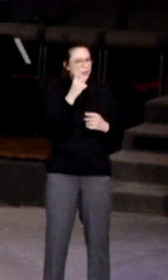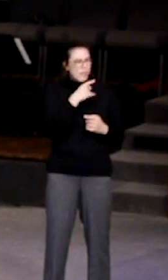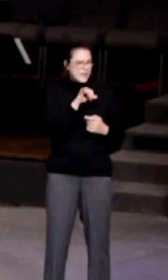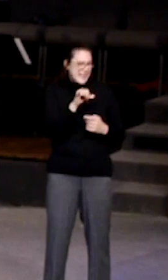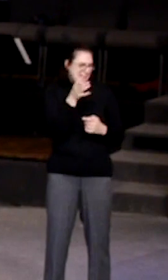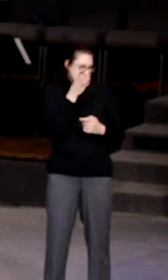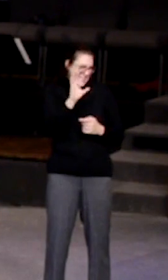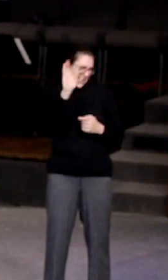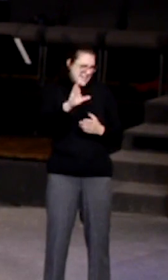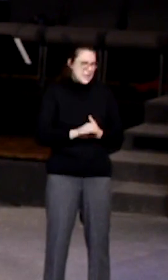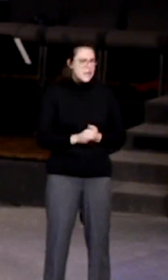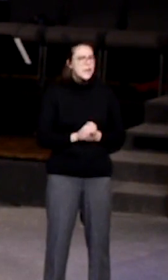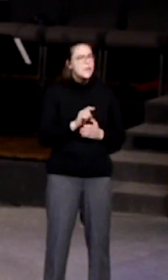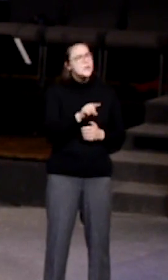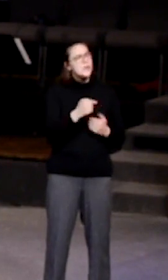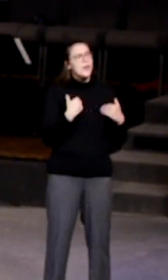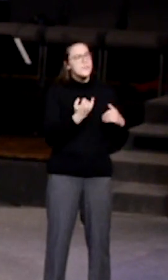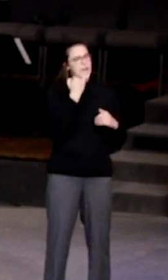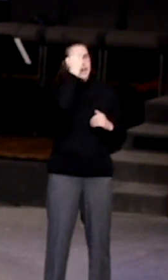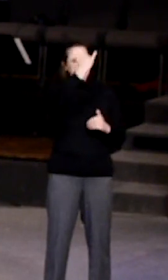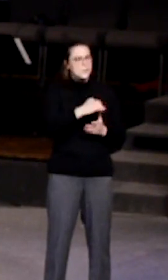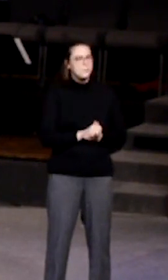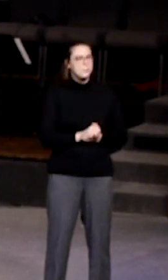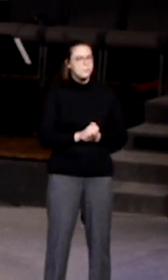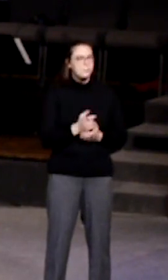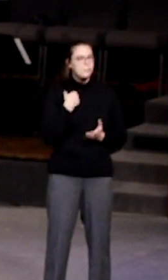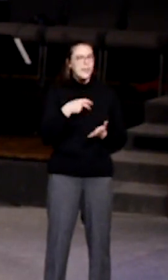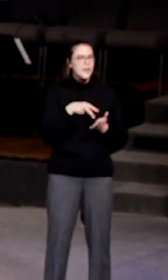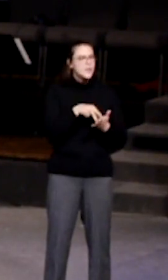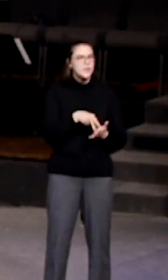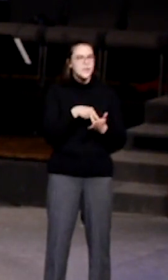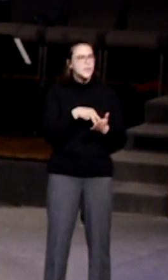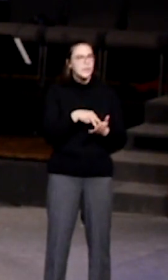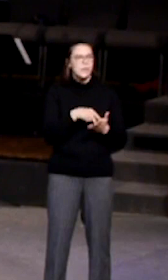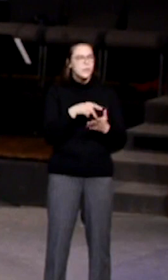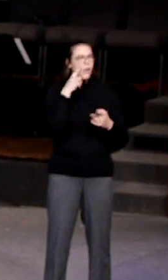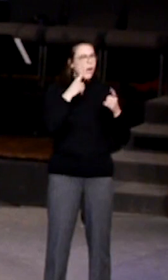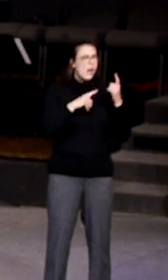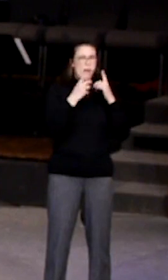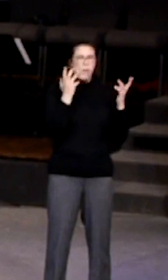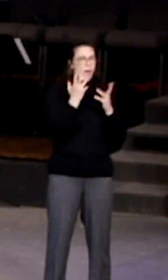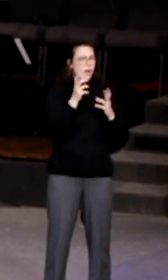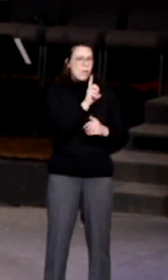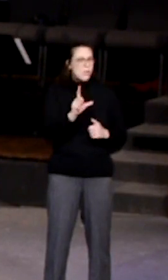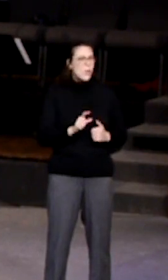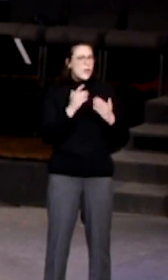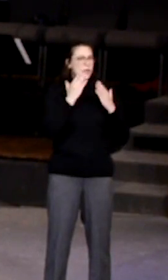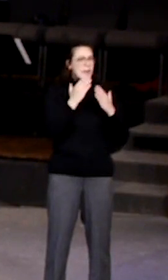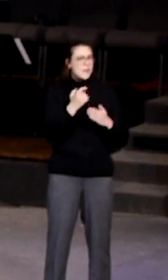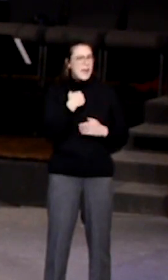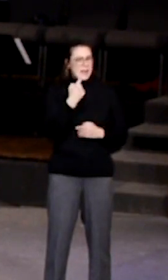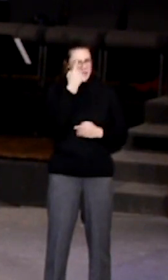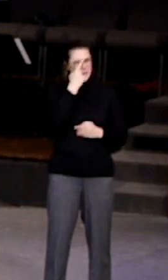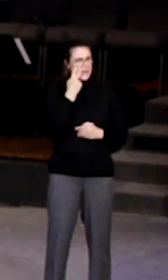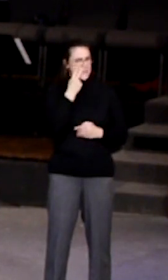idea. And I just stood there on my tractor with my hands in the air, with tears running down my face. I said, oh, Lord, thank you. I think you've given me a glimpse of